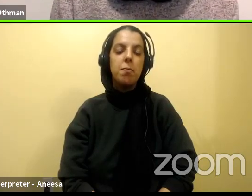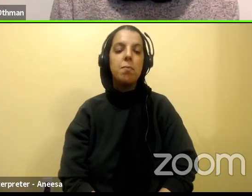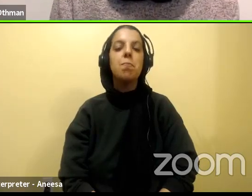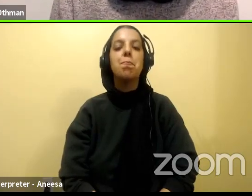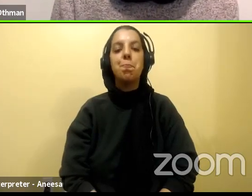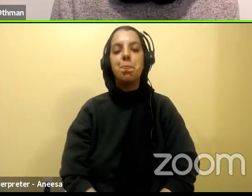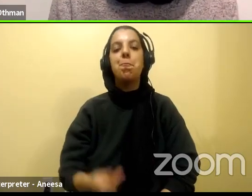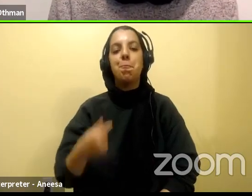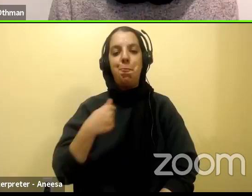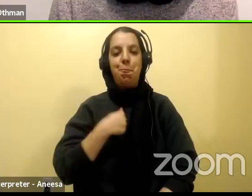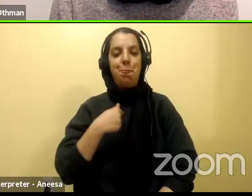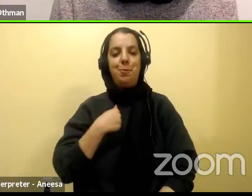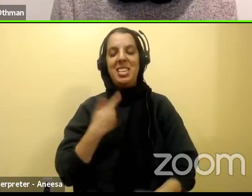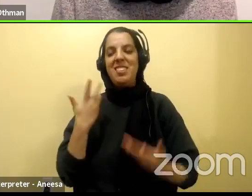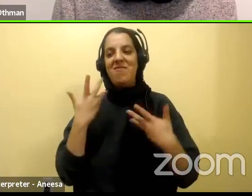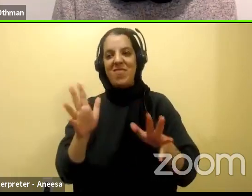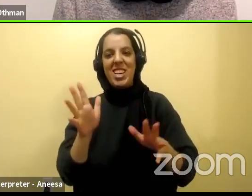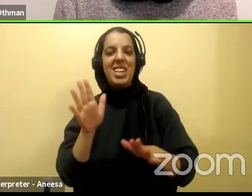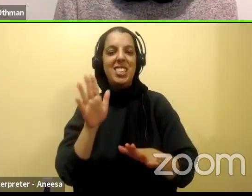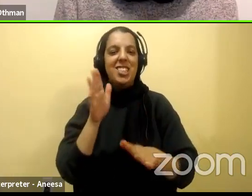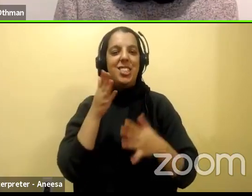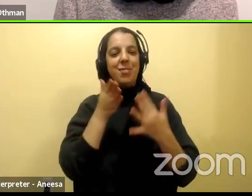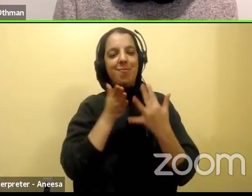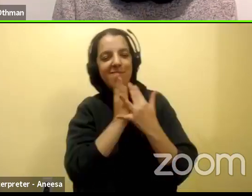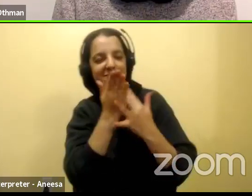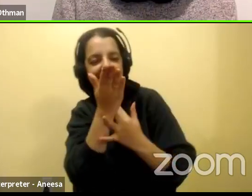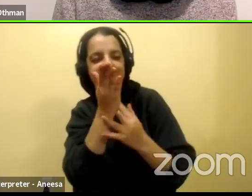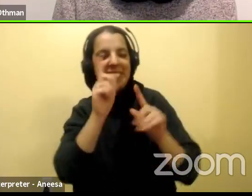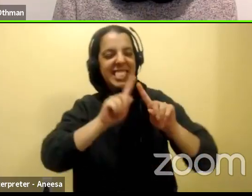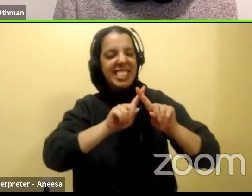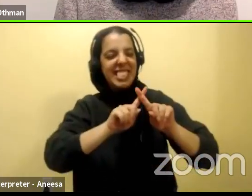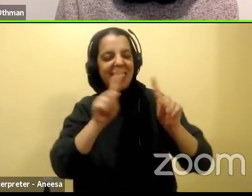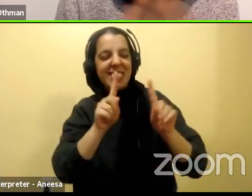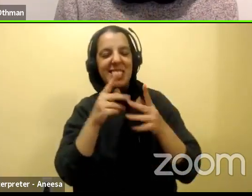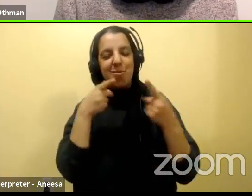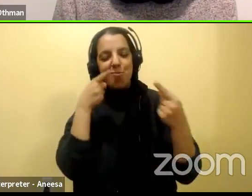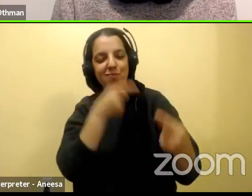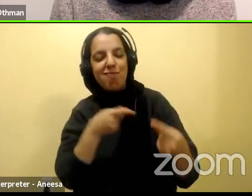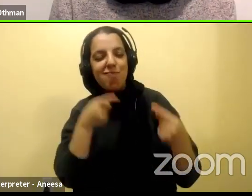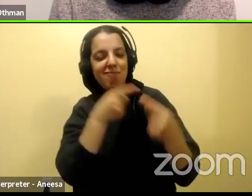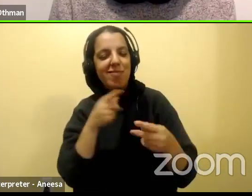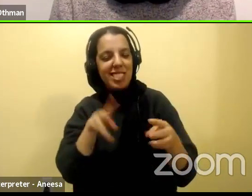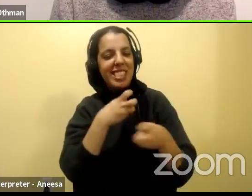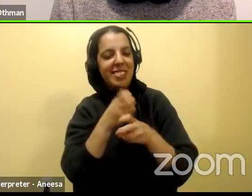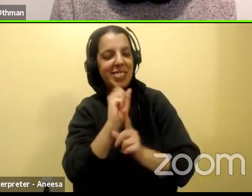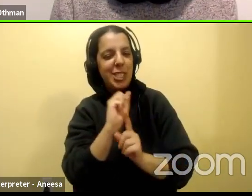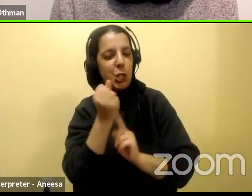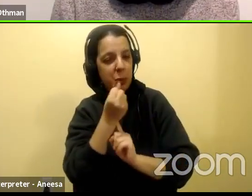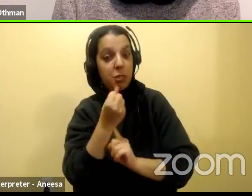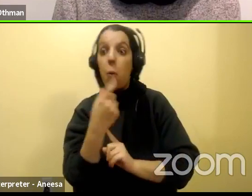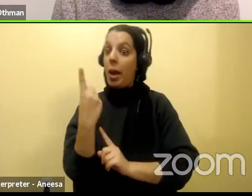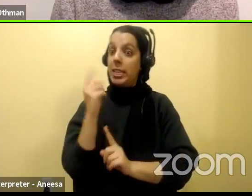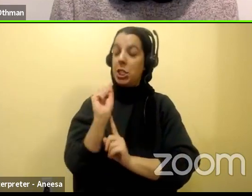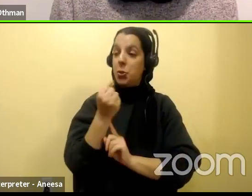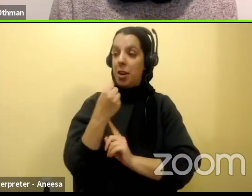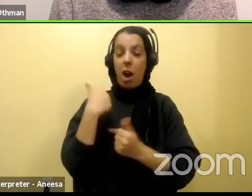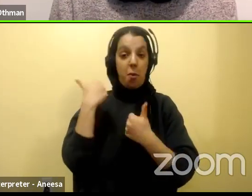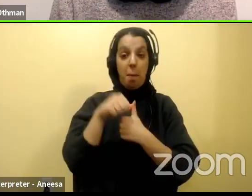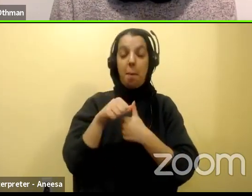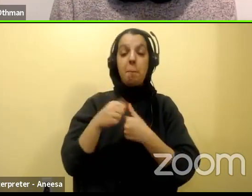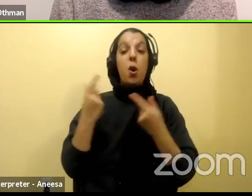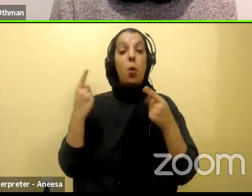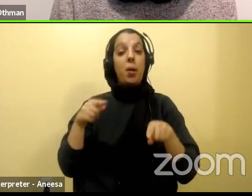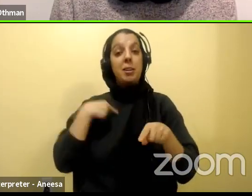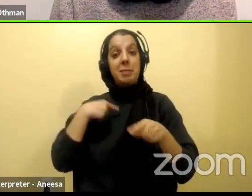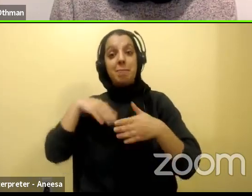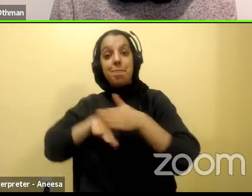So I went through many, many difficult situations. And one of the situations that I still remember is when I was in grade one,